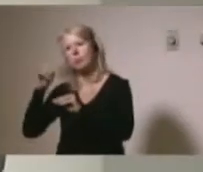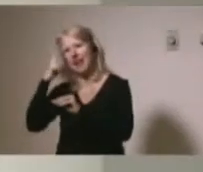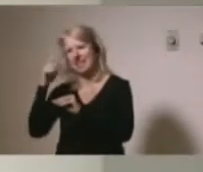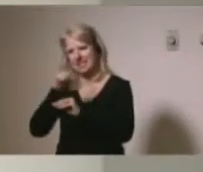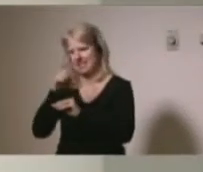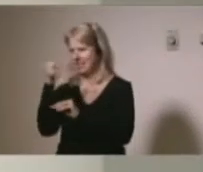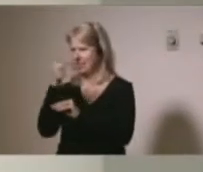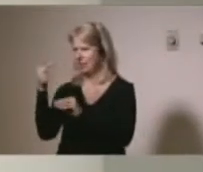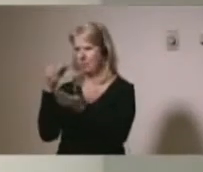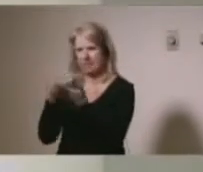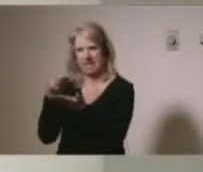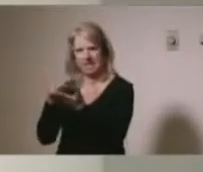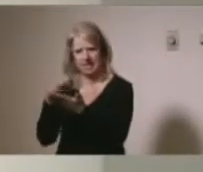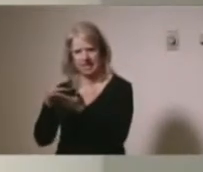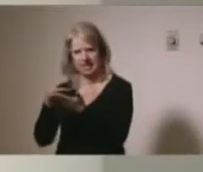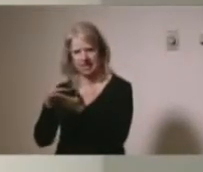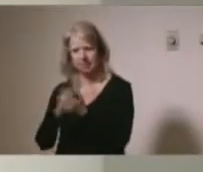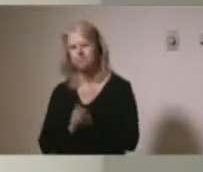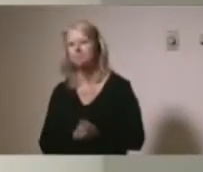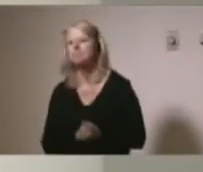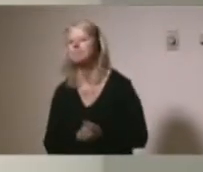good.